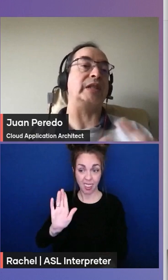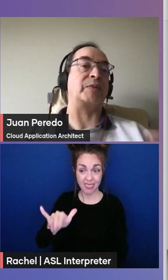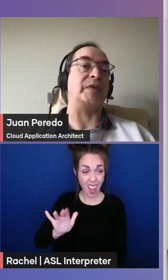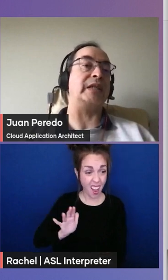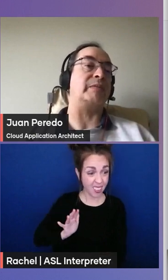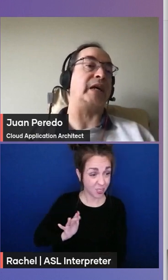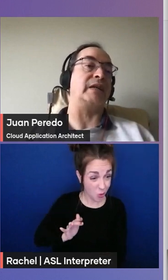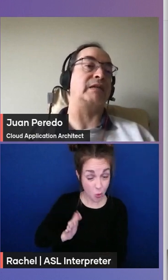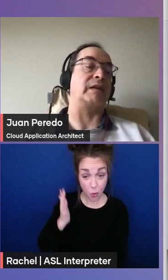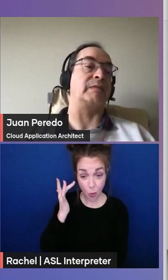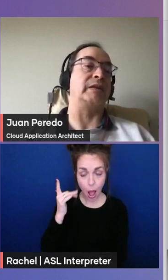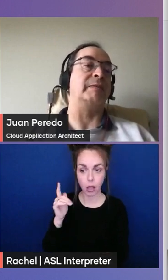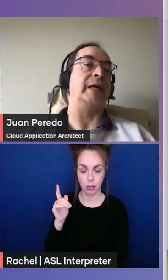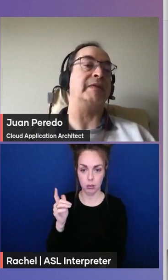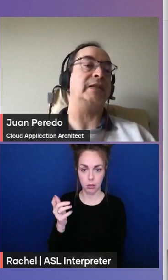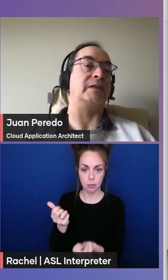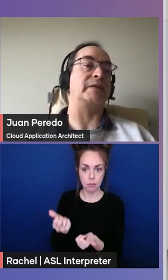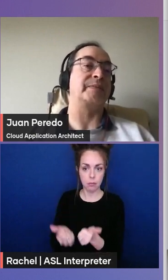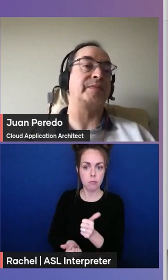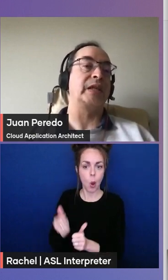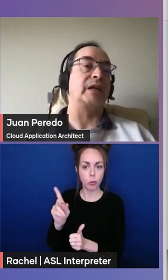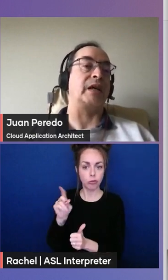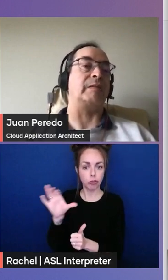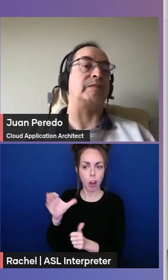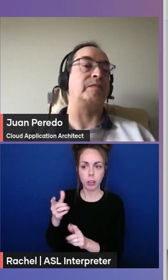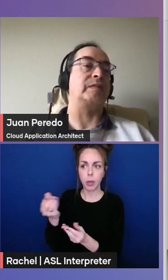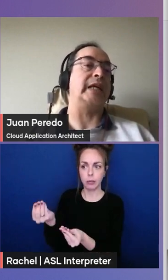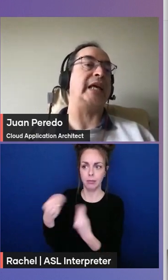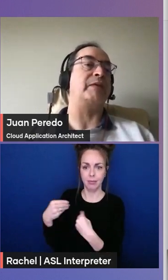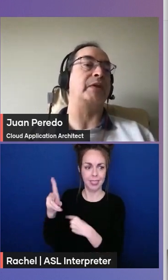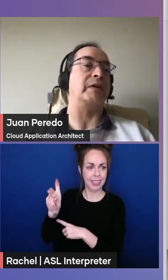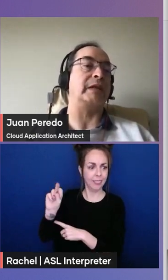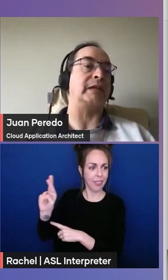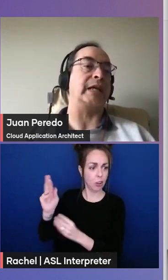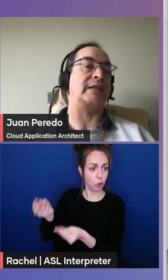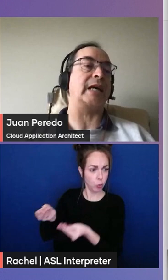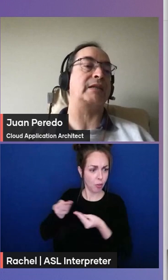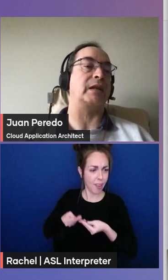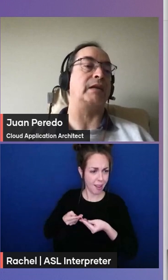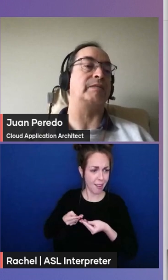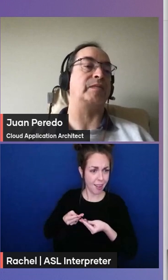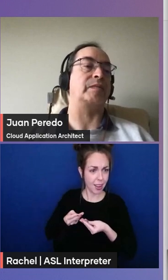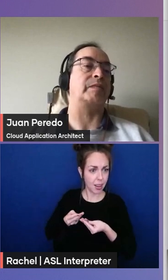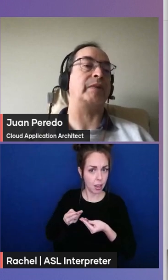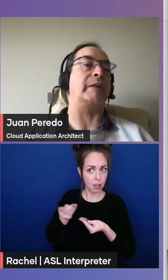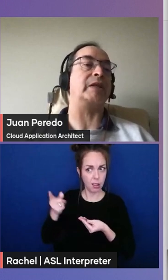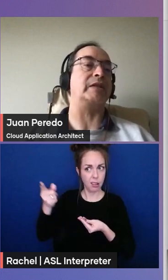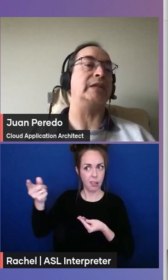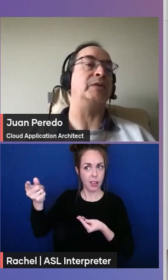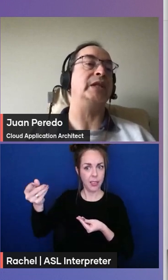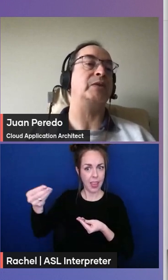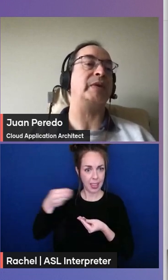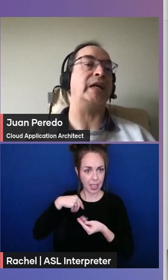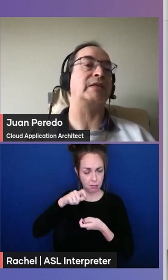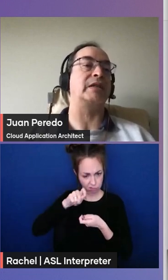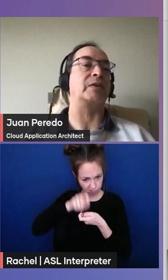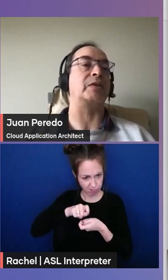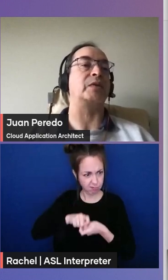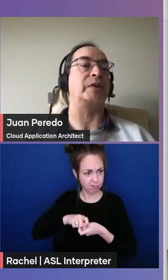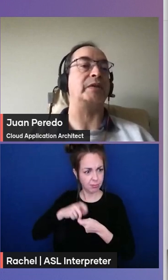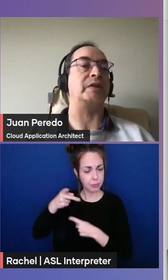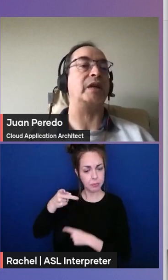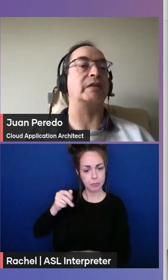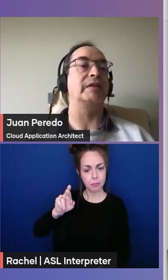documentation that's provided by vendors, they give you the exact parameters that you need to pass in